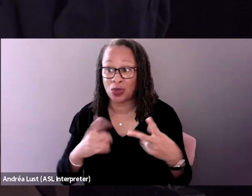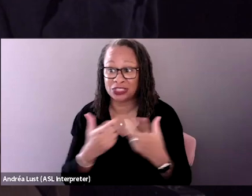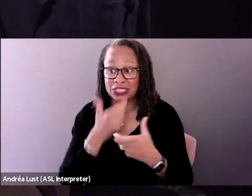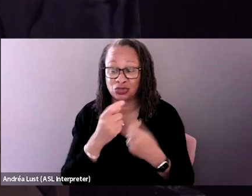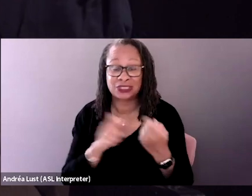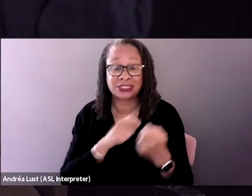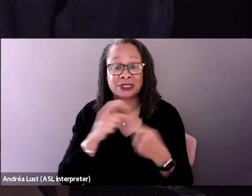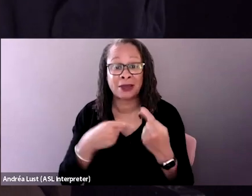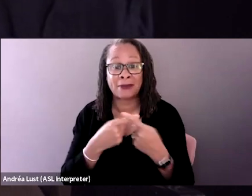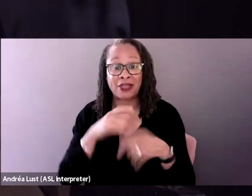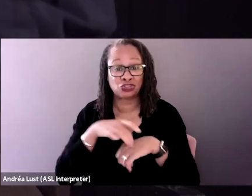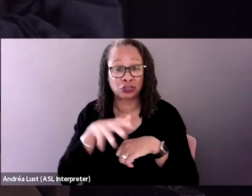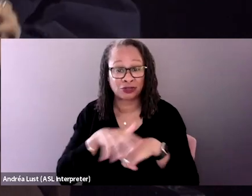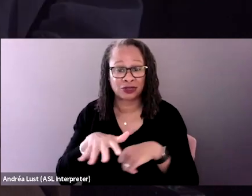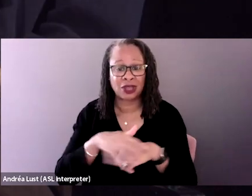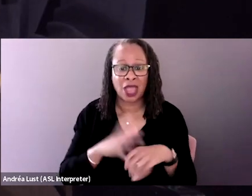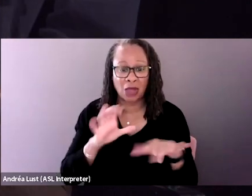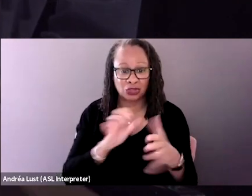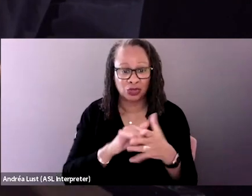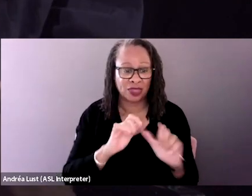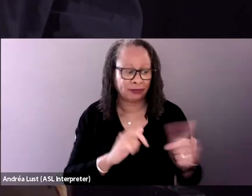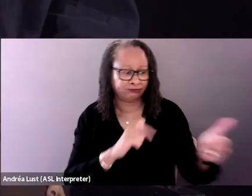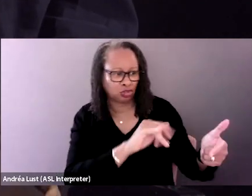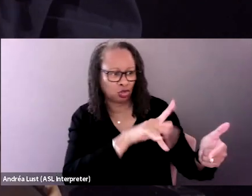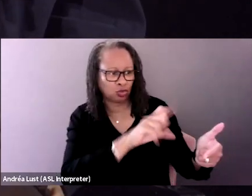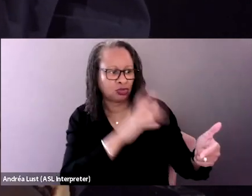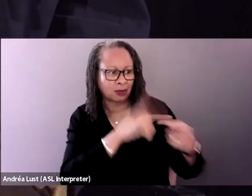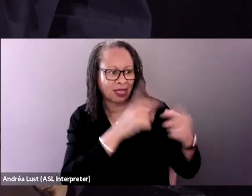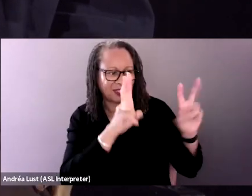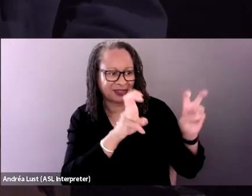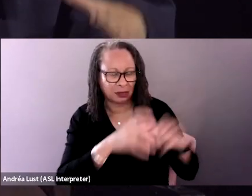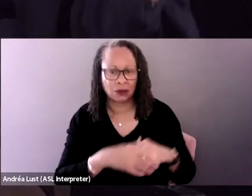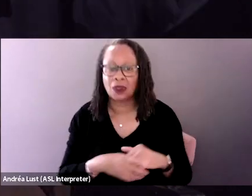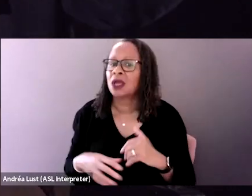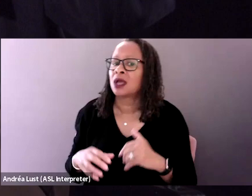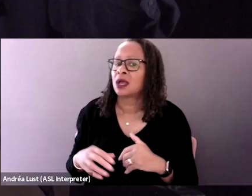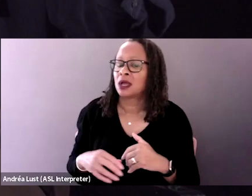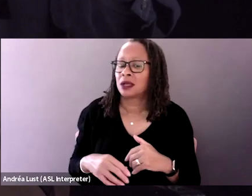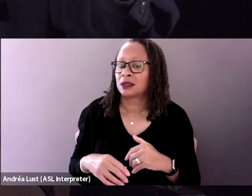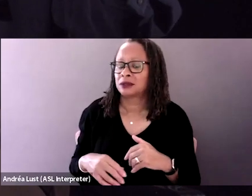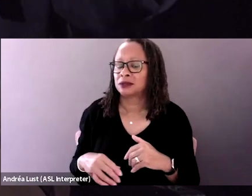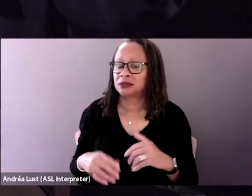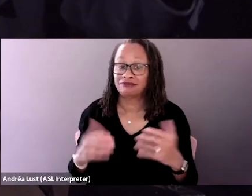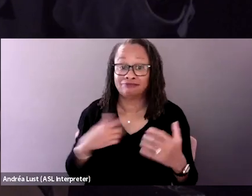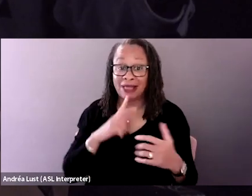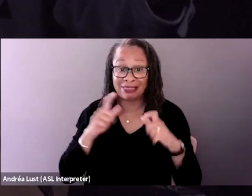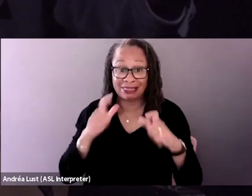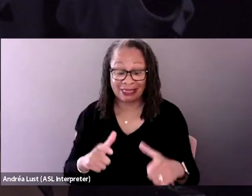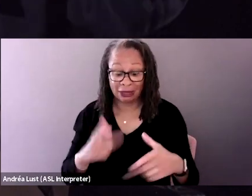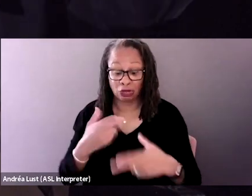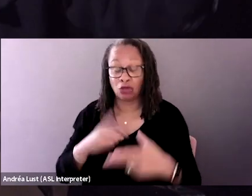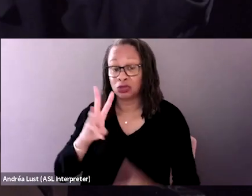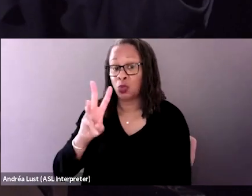the geography, I'll do that one. I'll let Jules talk about sugarcane, is that there's a lake called Williams